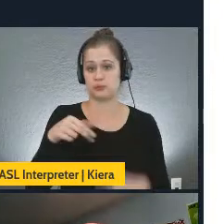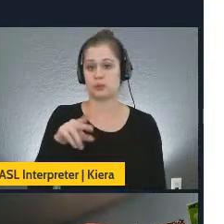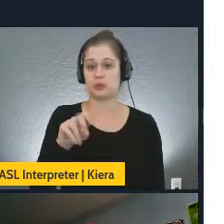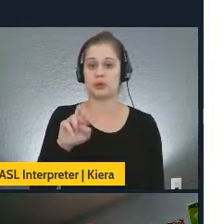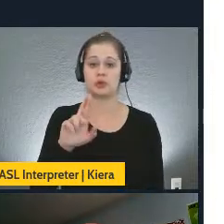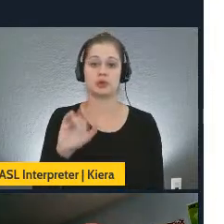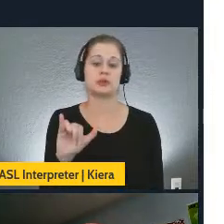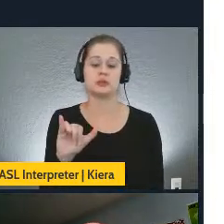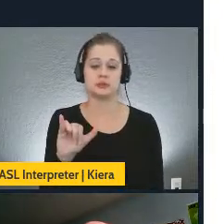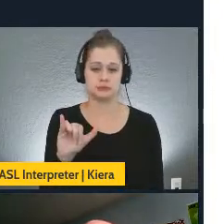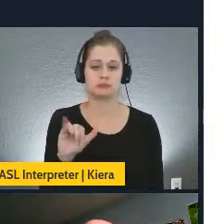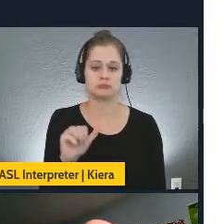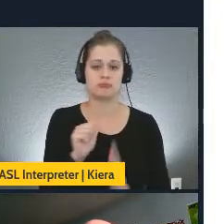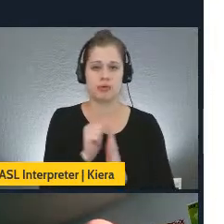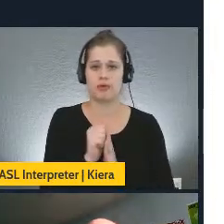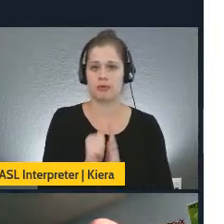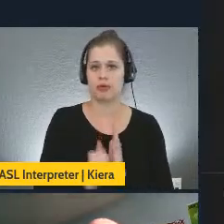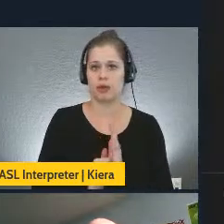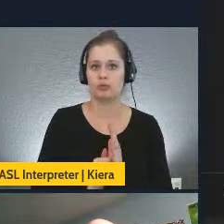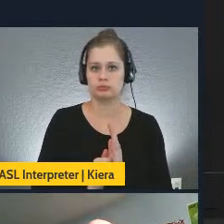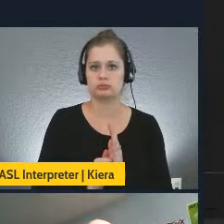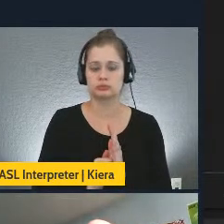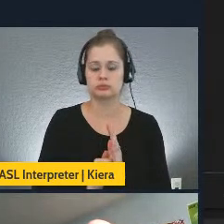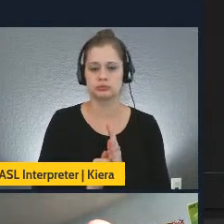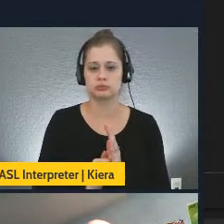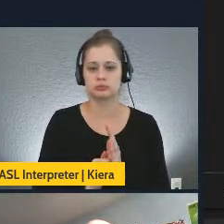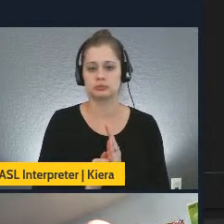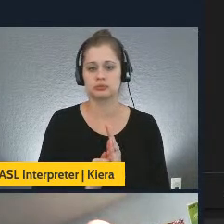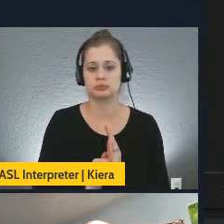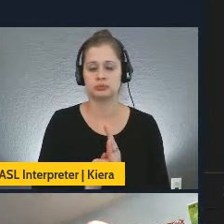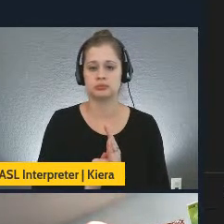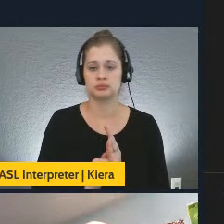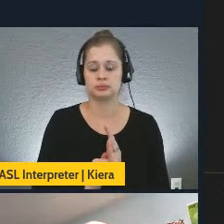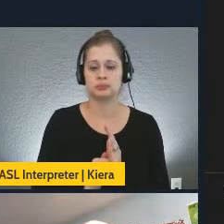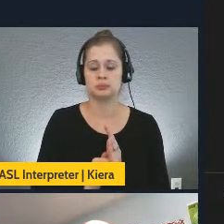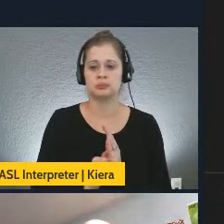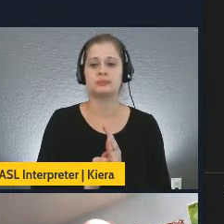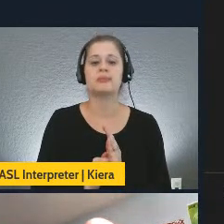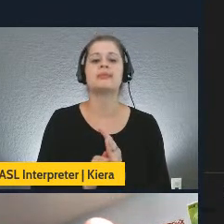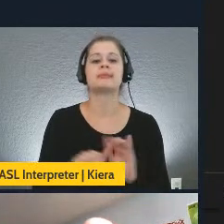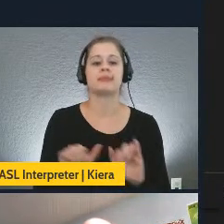the account for the resources.